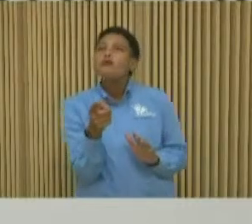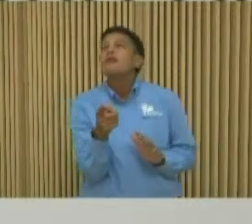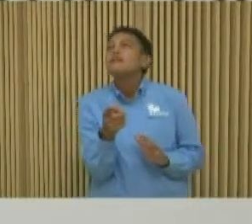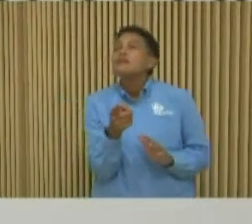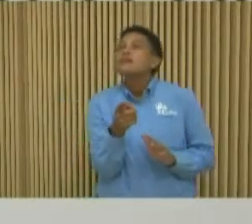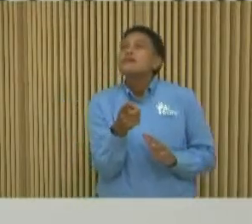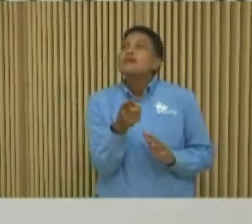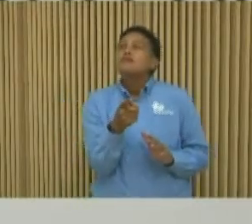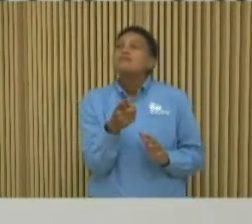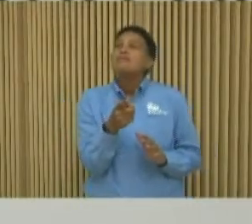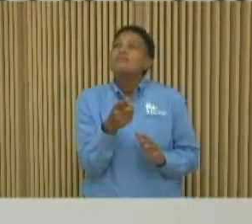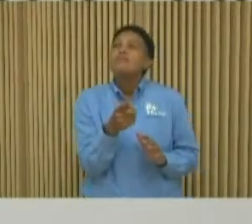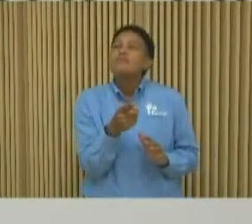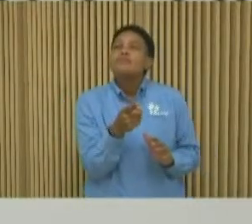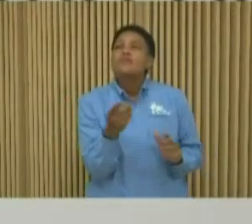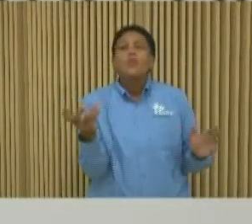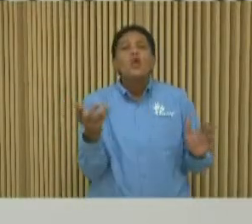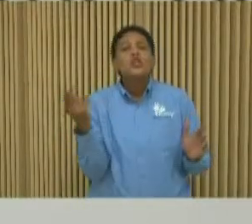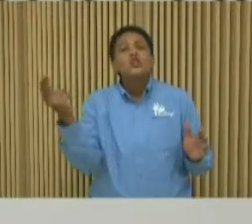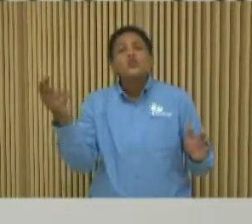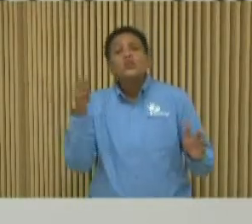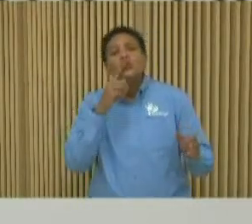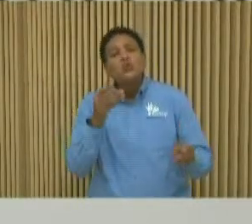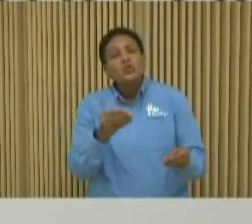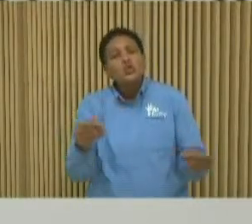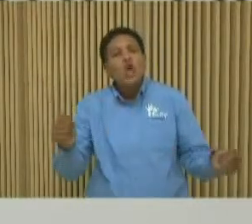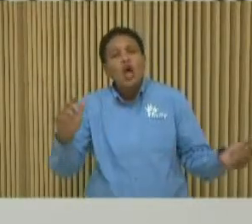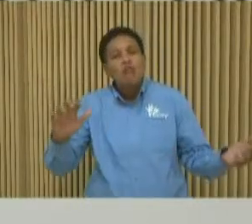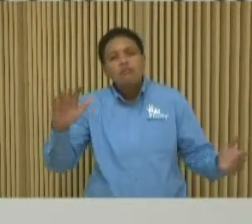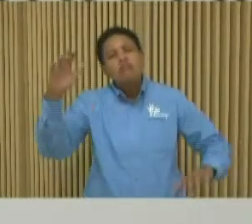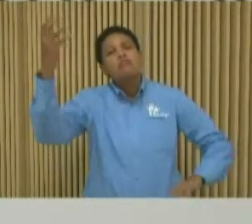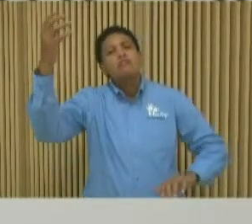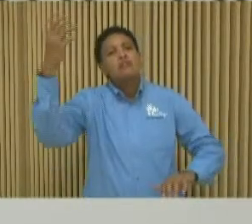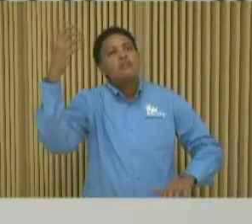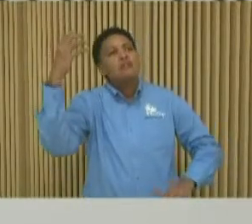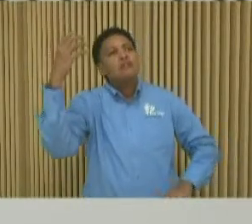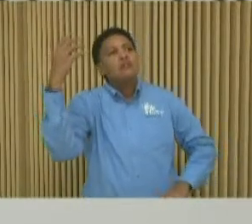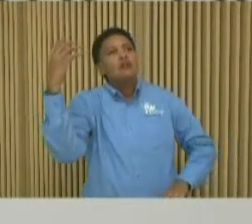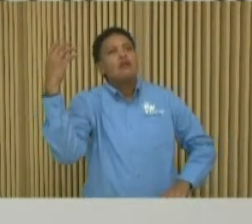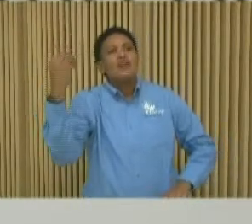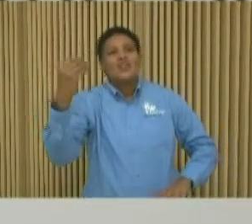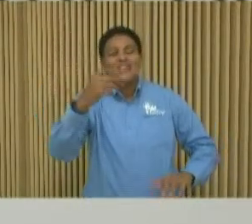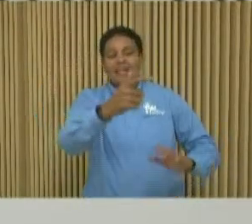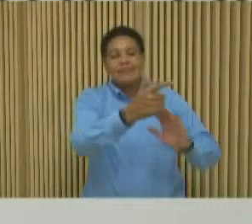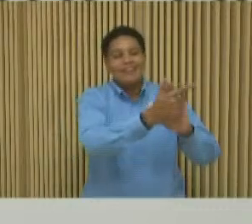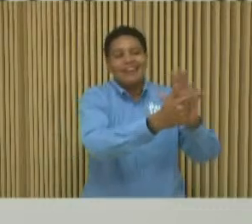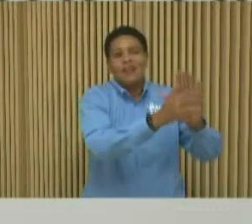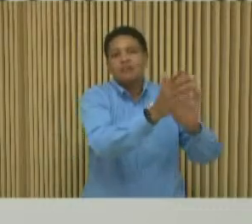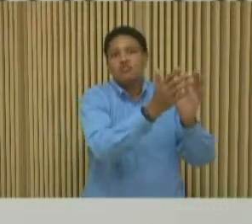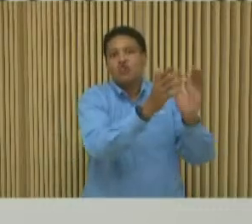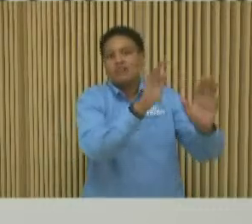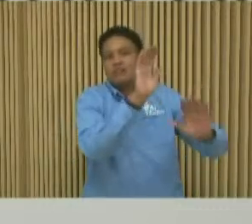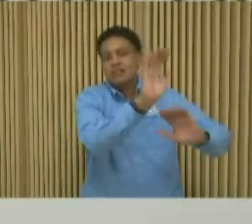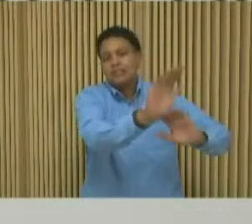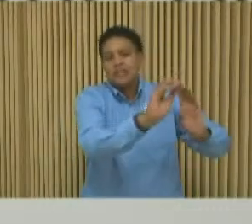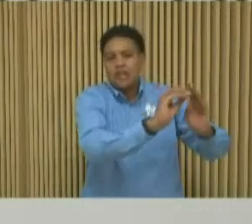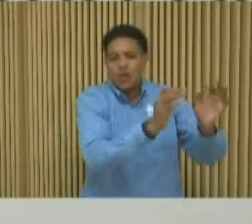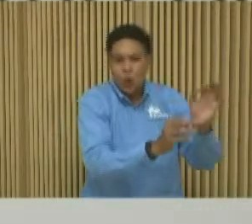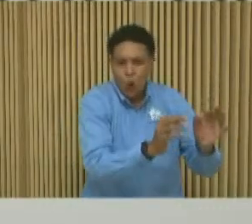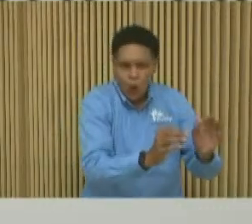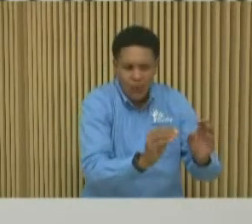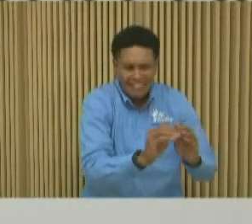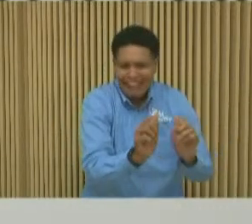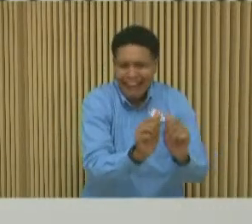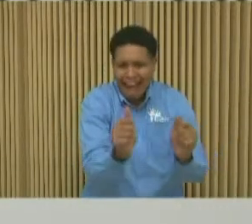to resolve disputes outside of litigation in the courts in